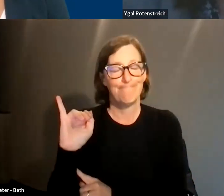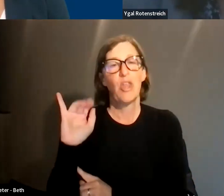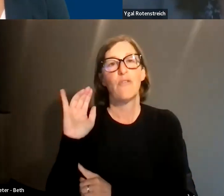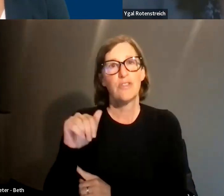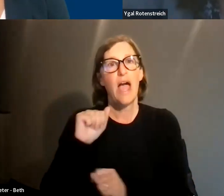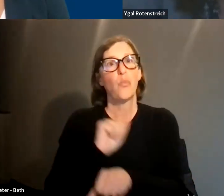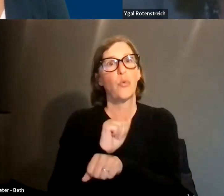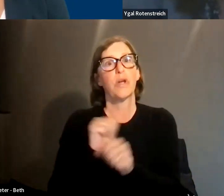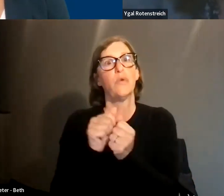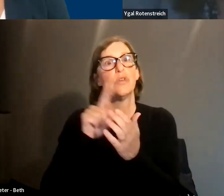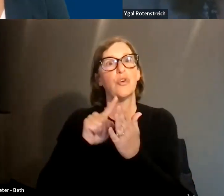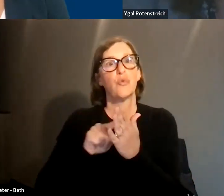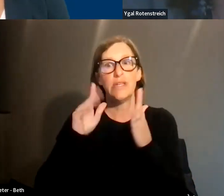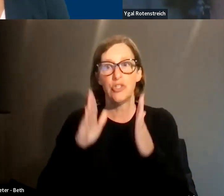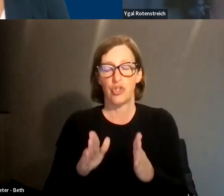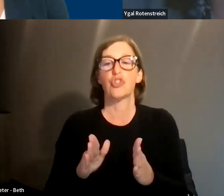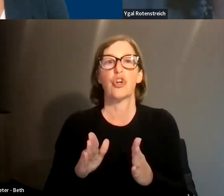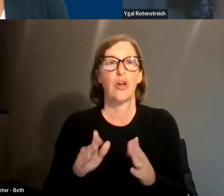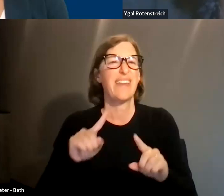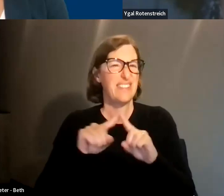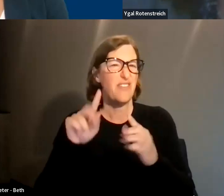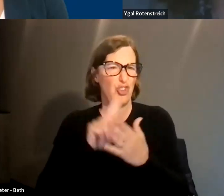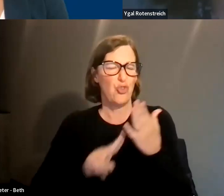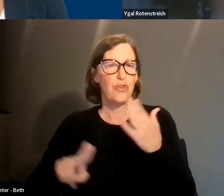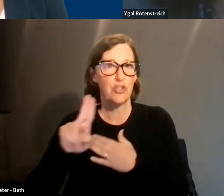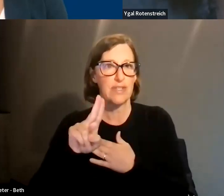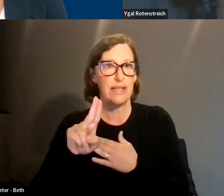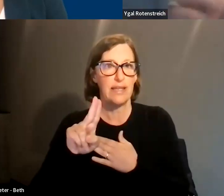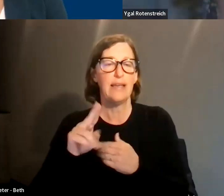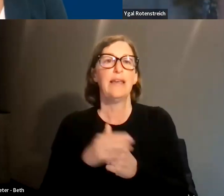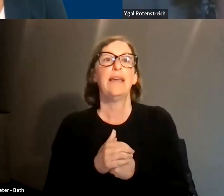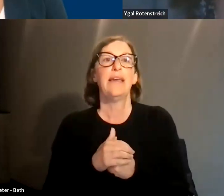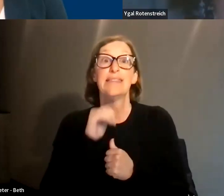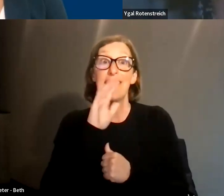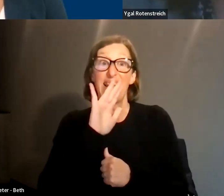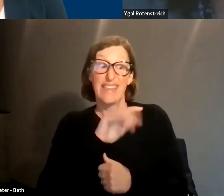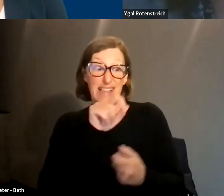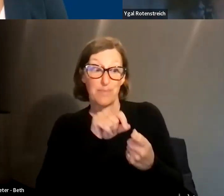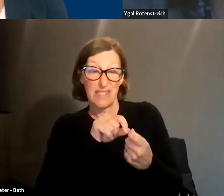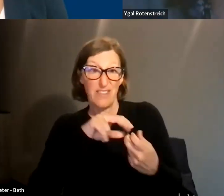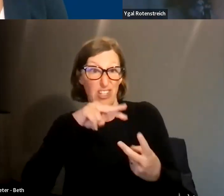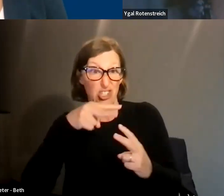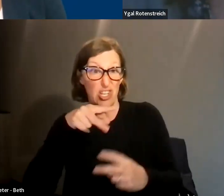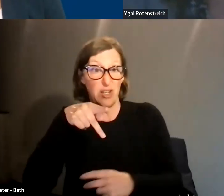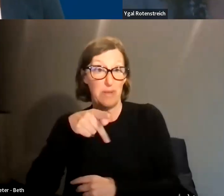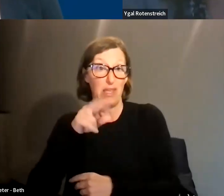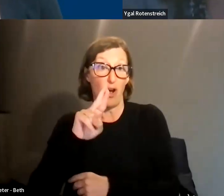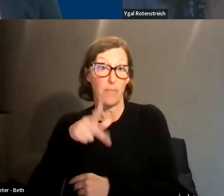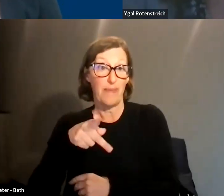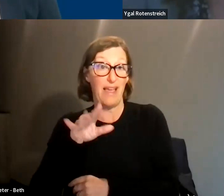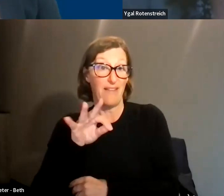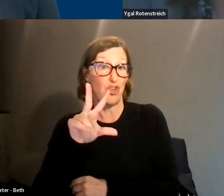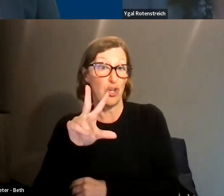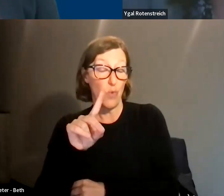a researcher in Bar-Ilan University. And it's not on the PRPF31, but on 2 other genes. And we're really